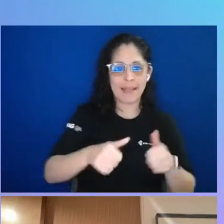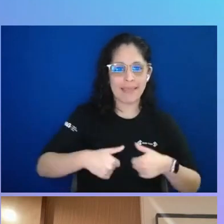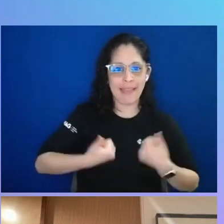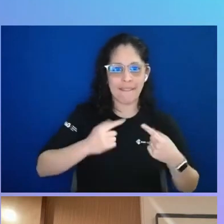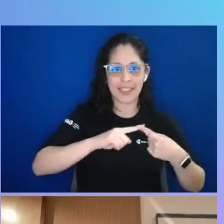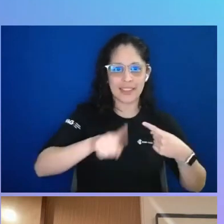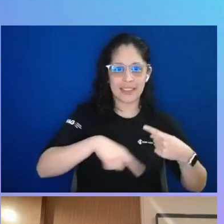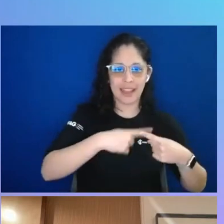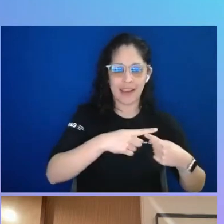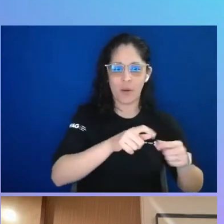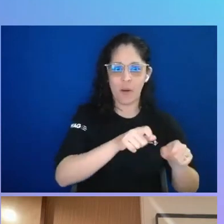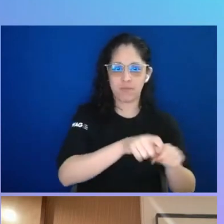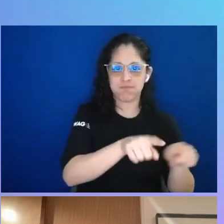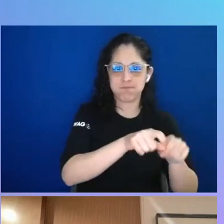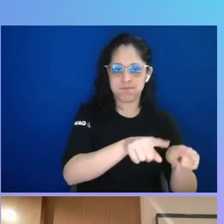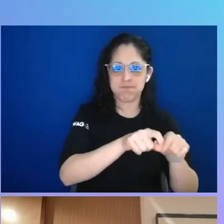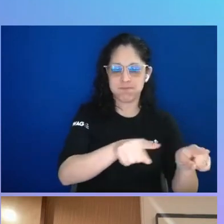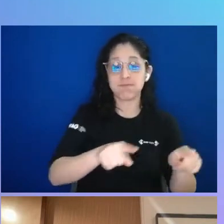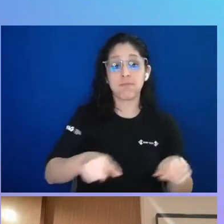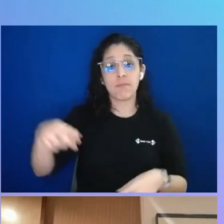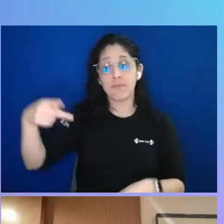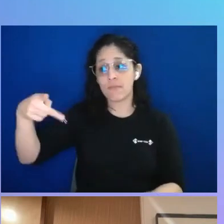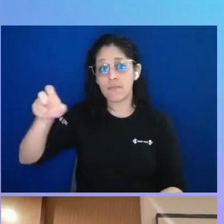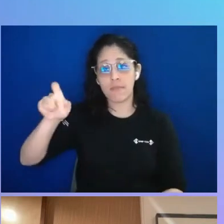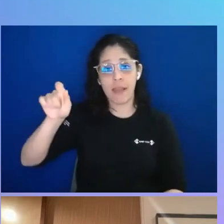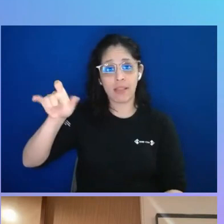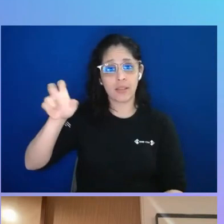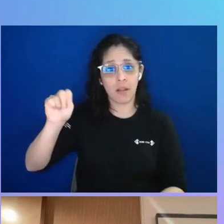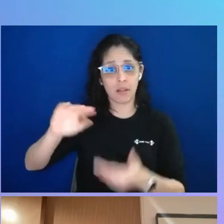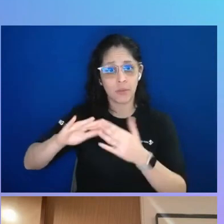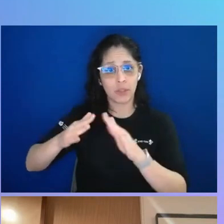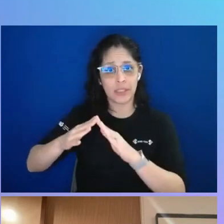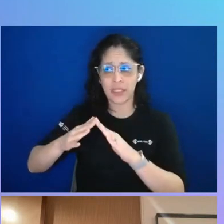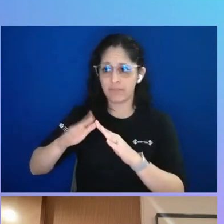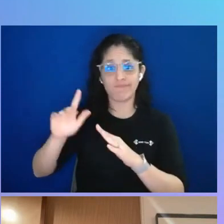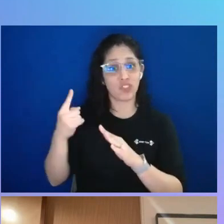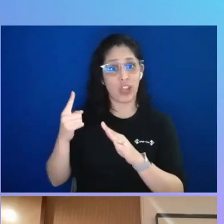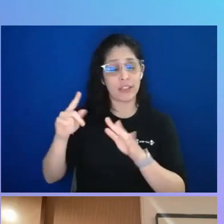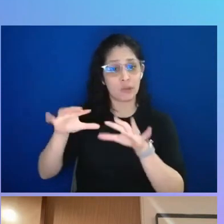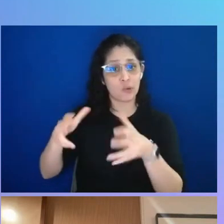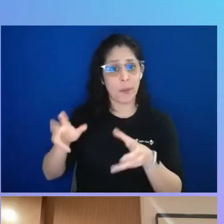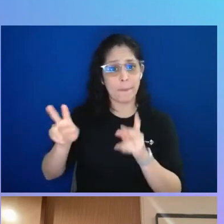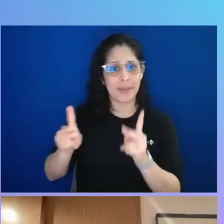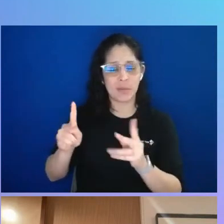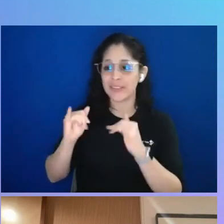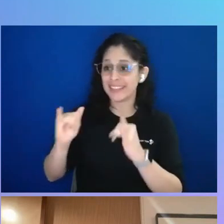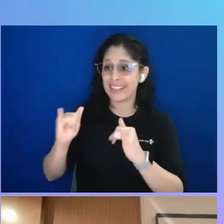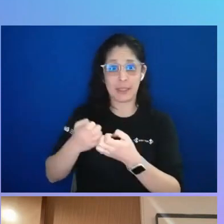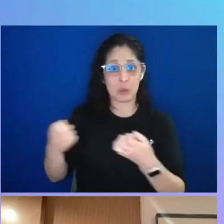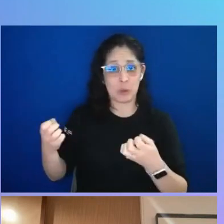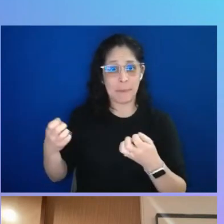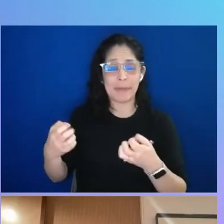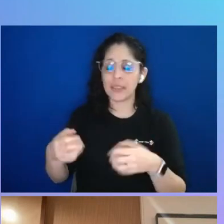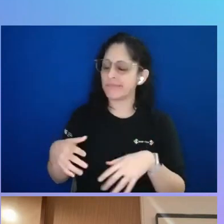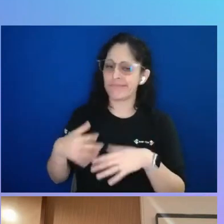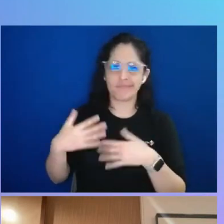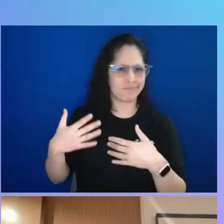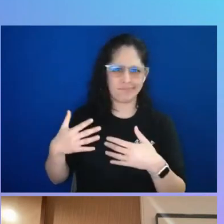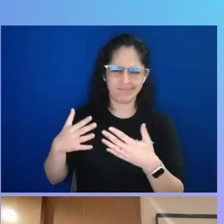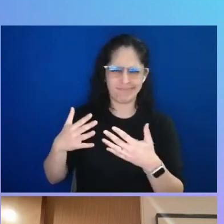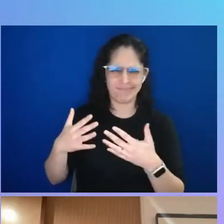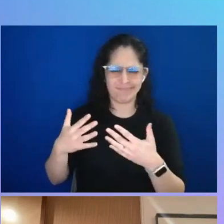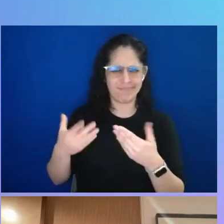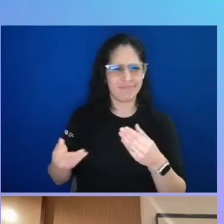Peloton's community is much more than just a group of people using the same fitness equipment. It's a vibrant, supportive,